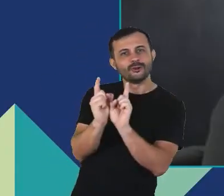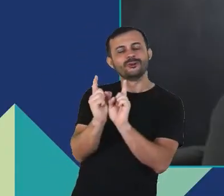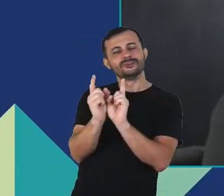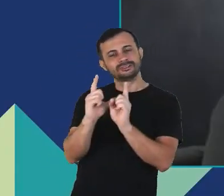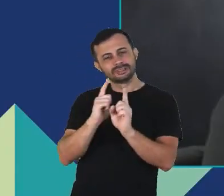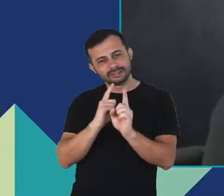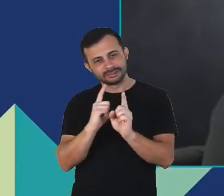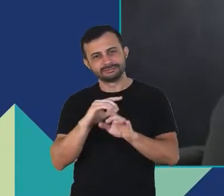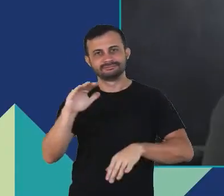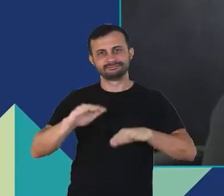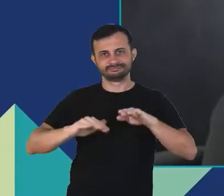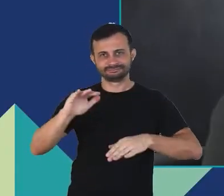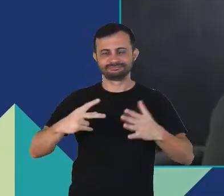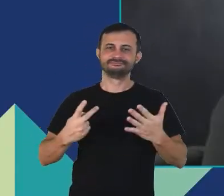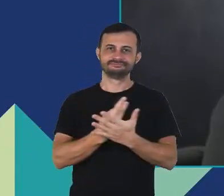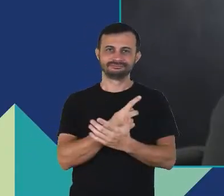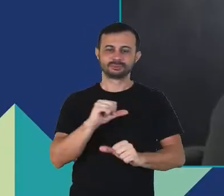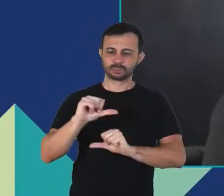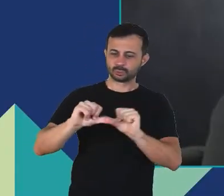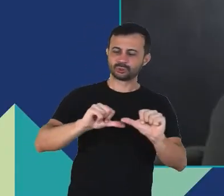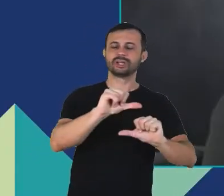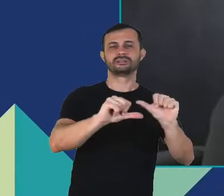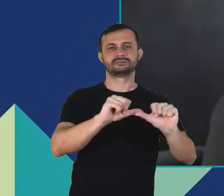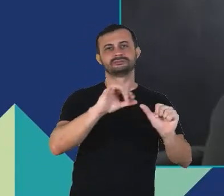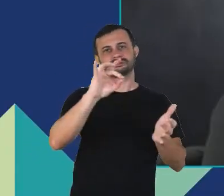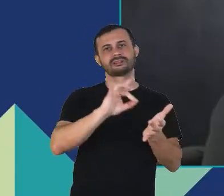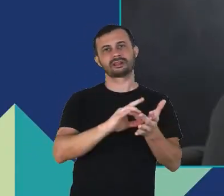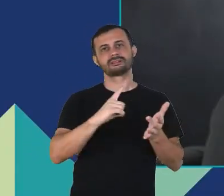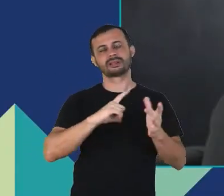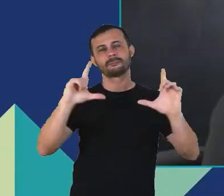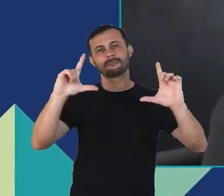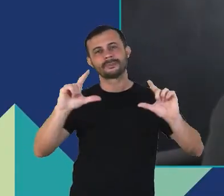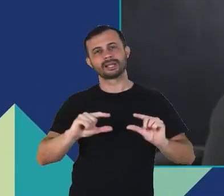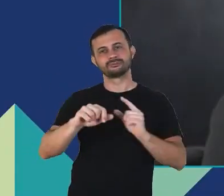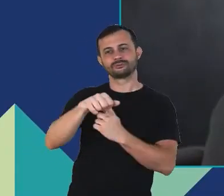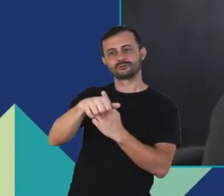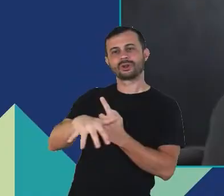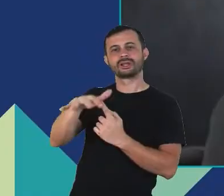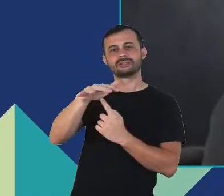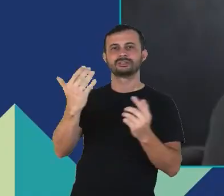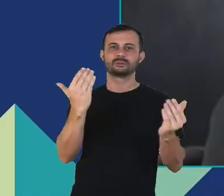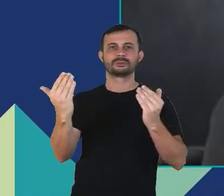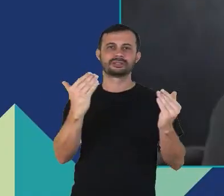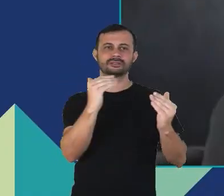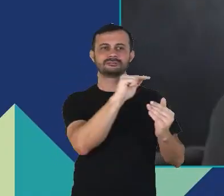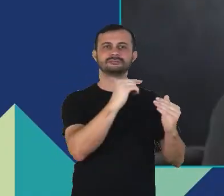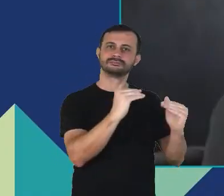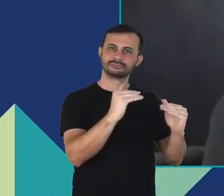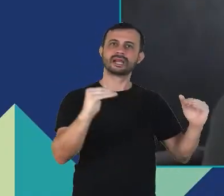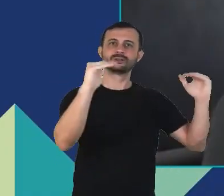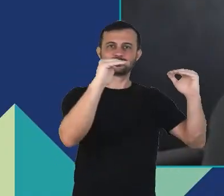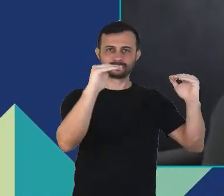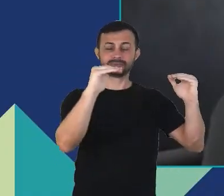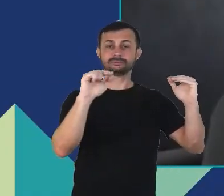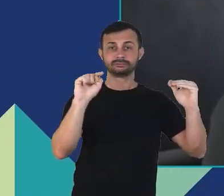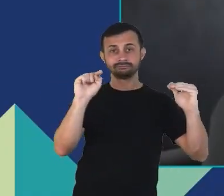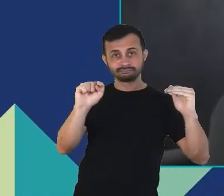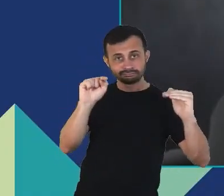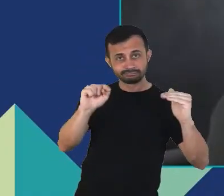often. The 1 in 20, 1 in 50, 1 in 100 year return periods. Those we need to be a bit more careful with.